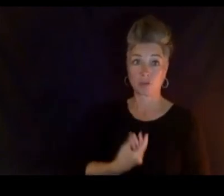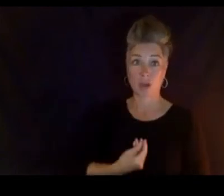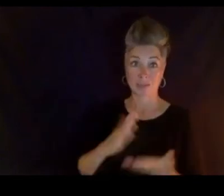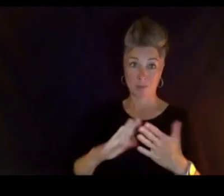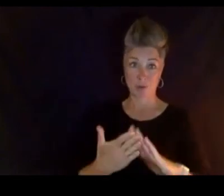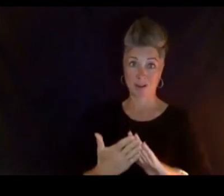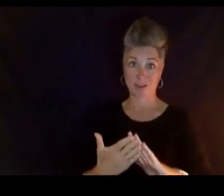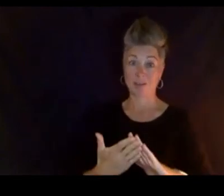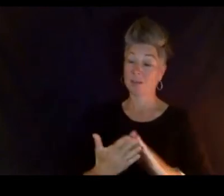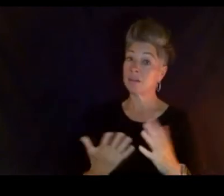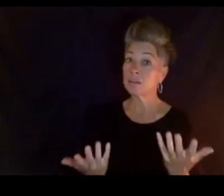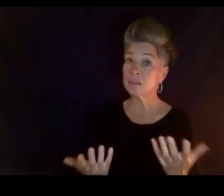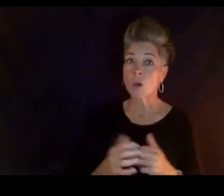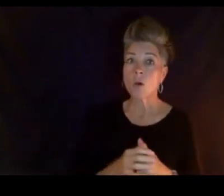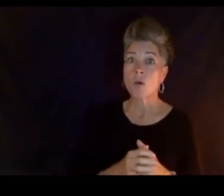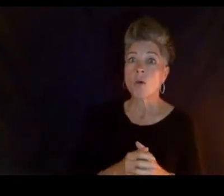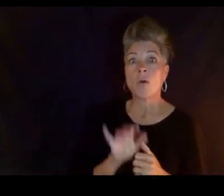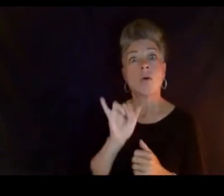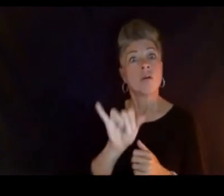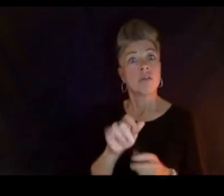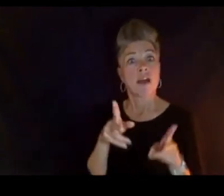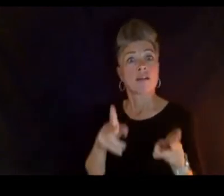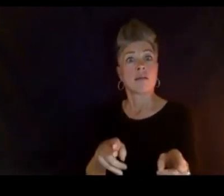So those two things from that clip,